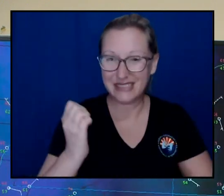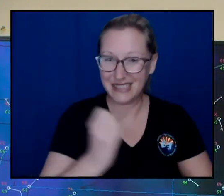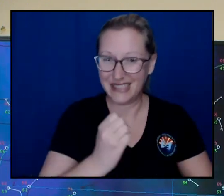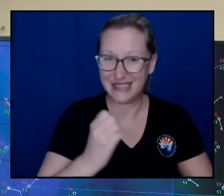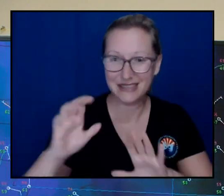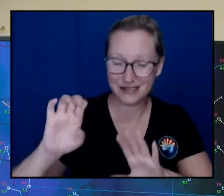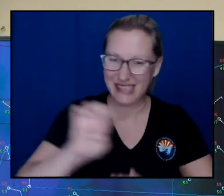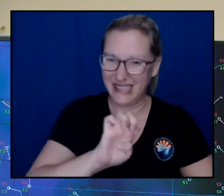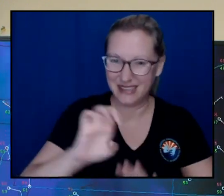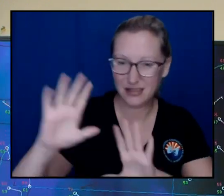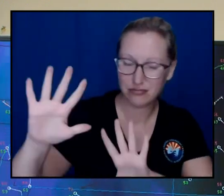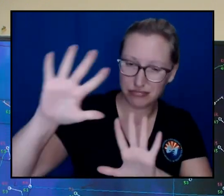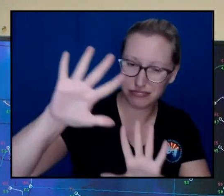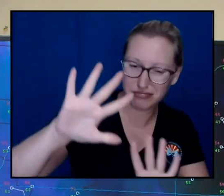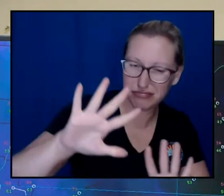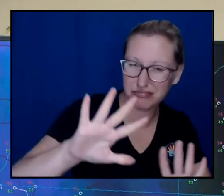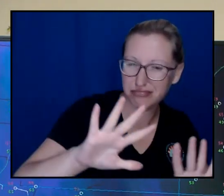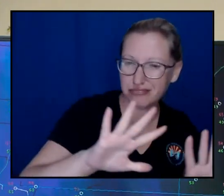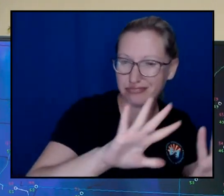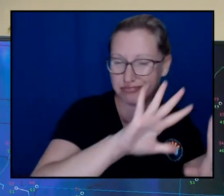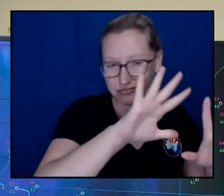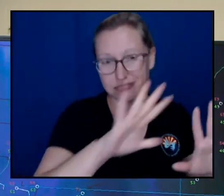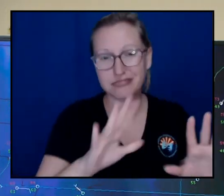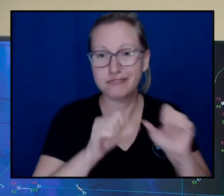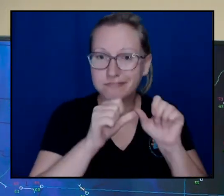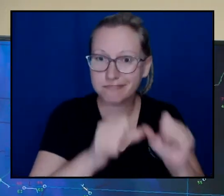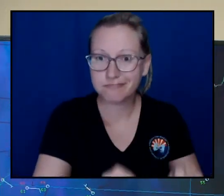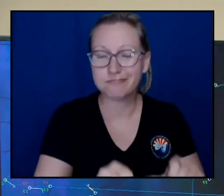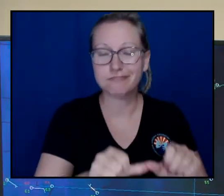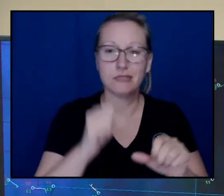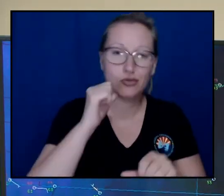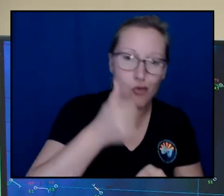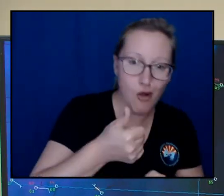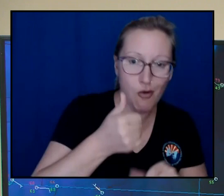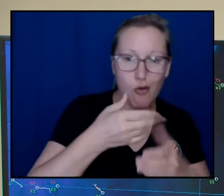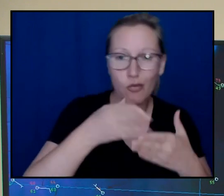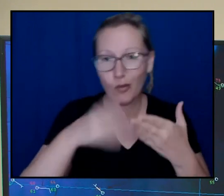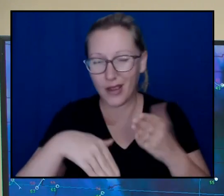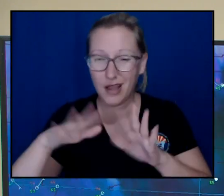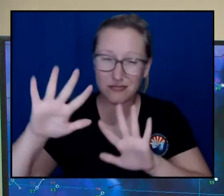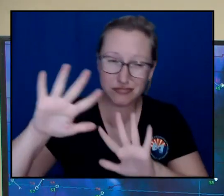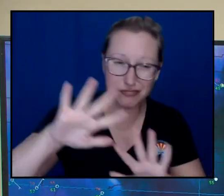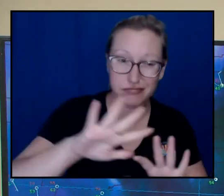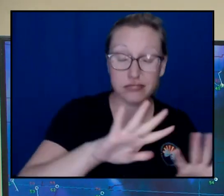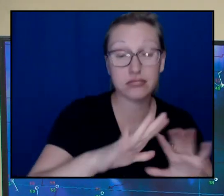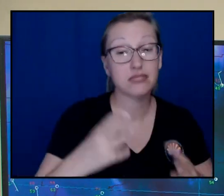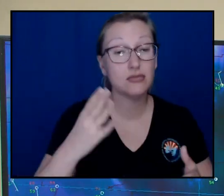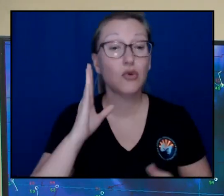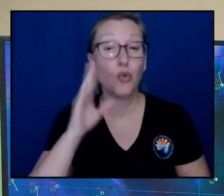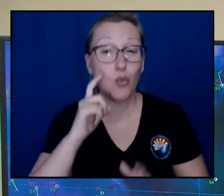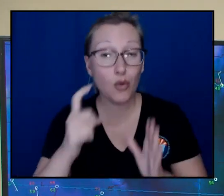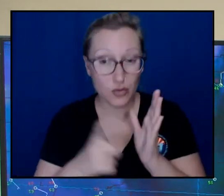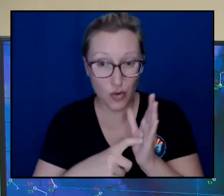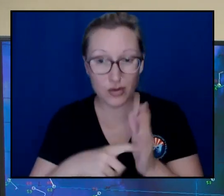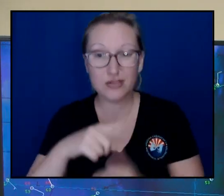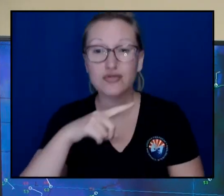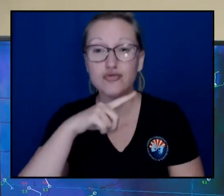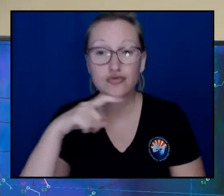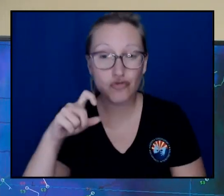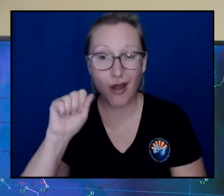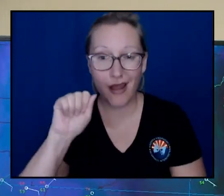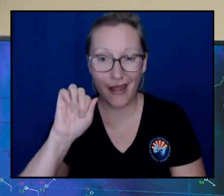the weekend. And so what you can imagine is a lot of this right here, we're going to see a lot of dry air intrusion as we